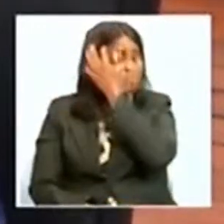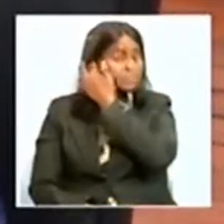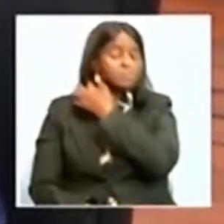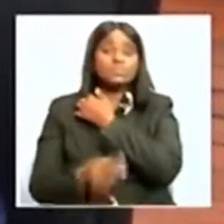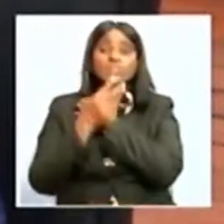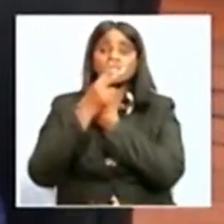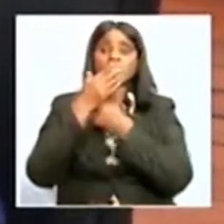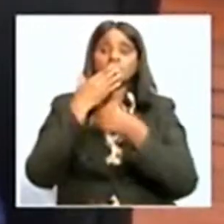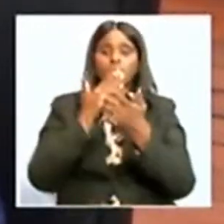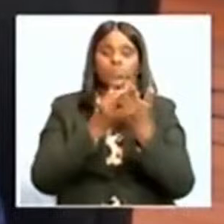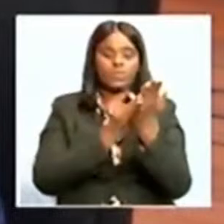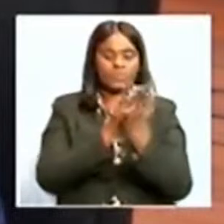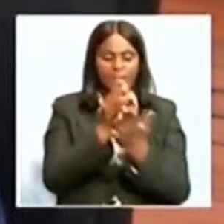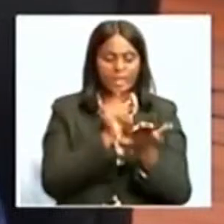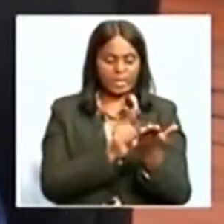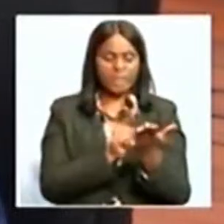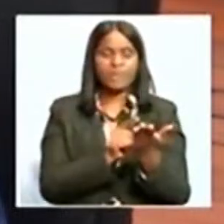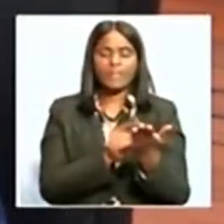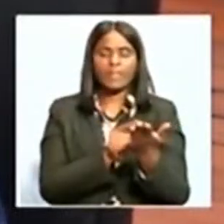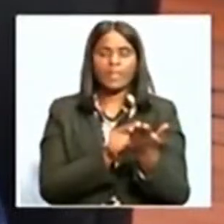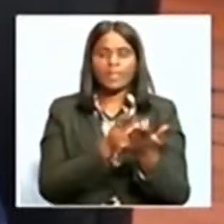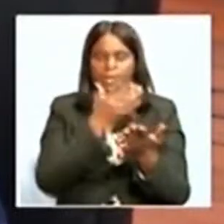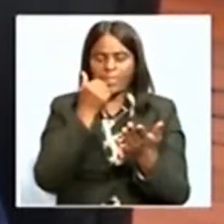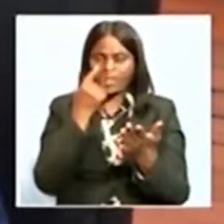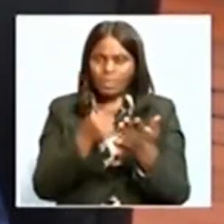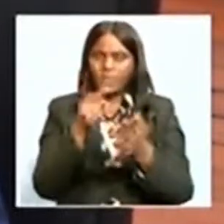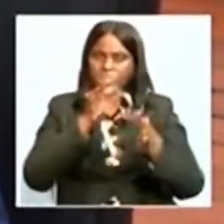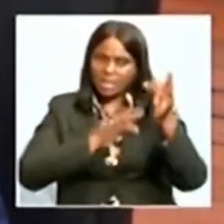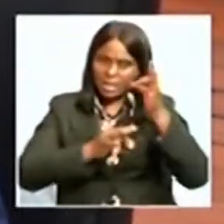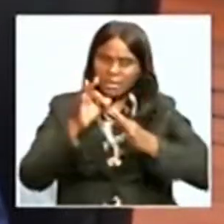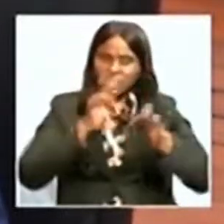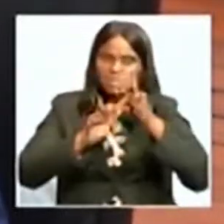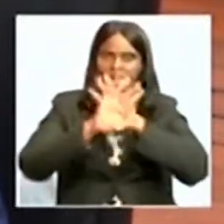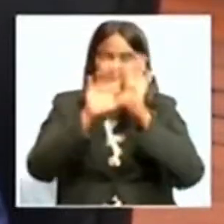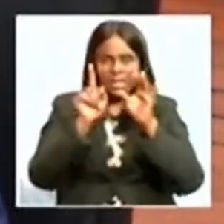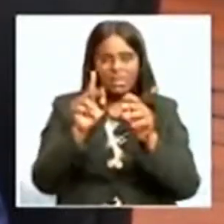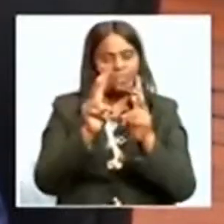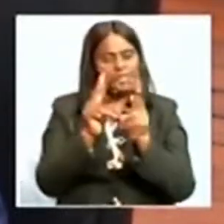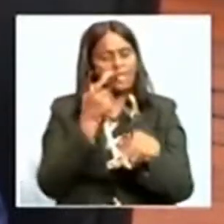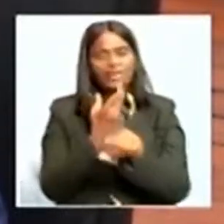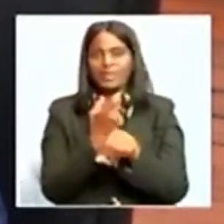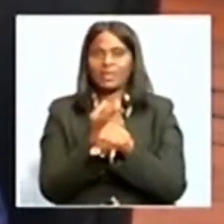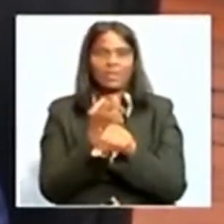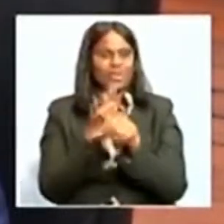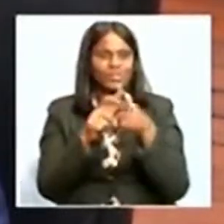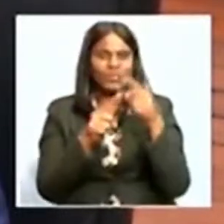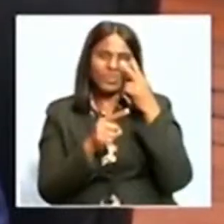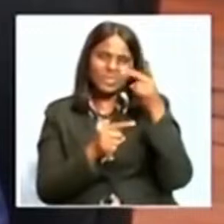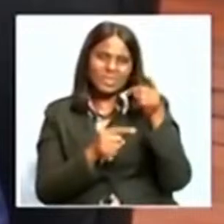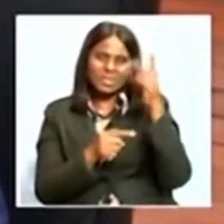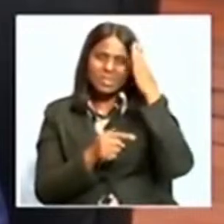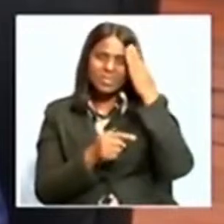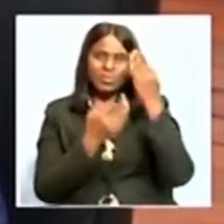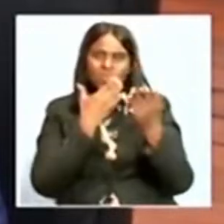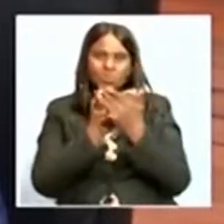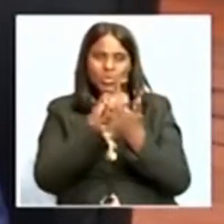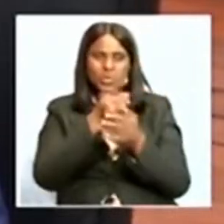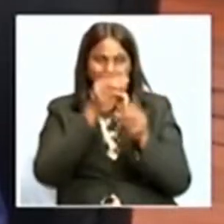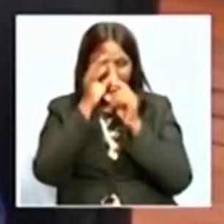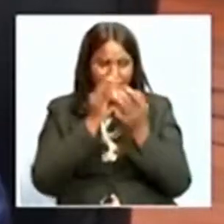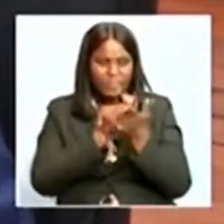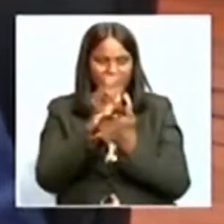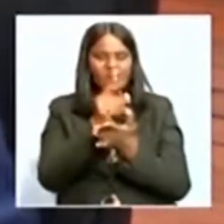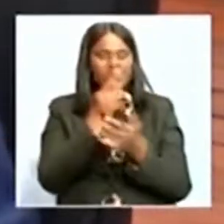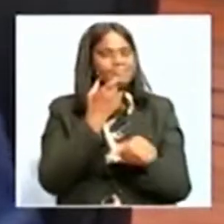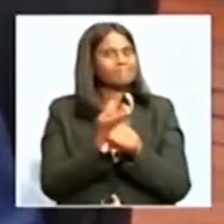faith, it must be defined, but it's very difficult to measure good faith. It's very difficult to measure good